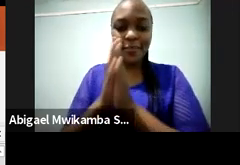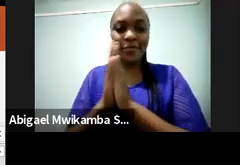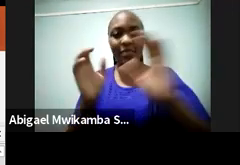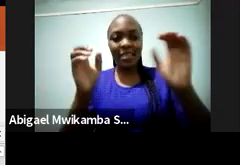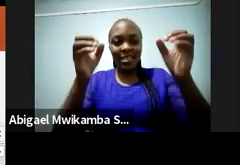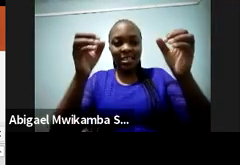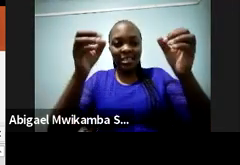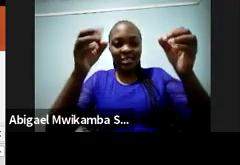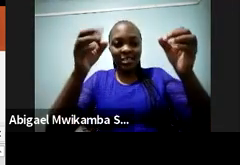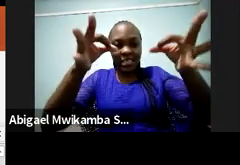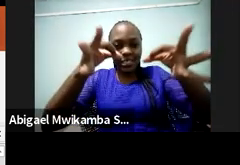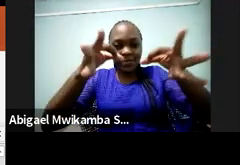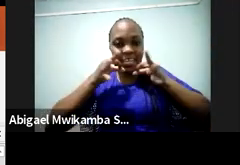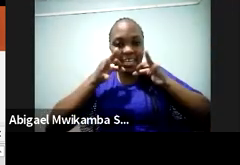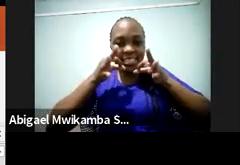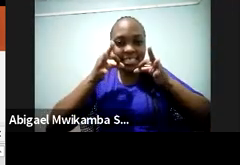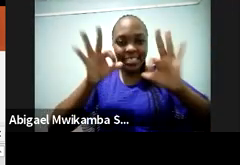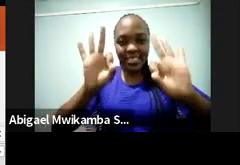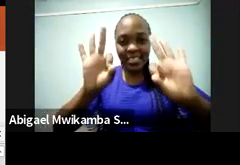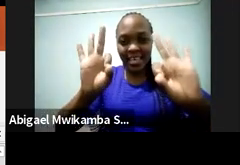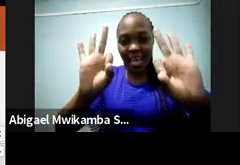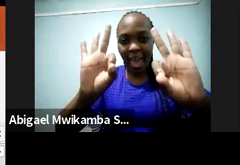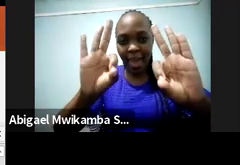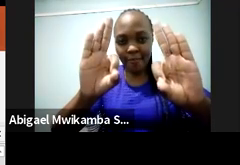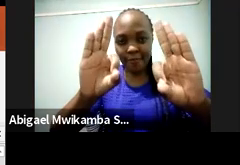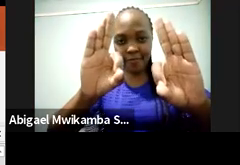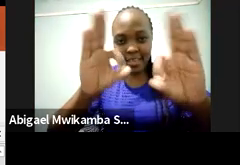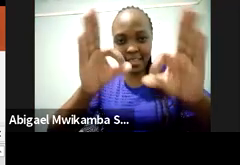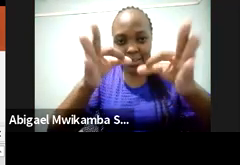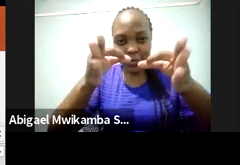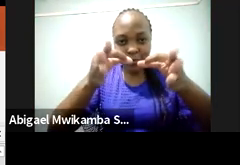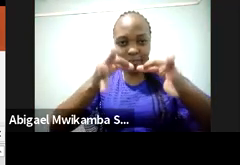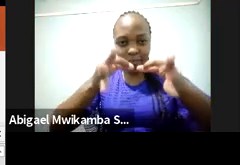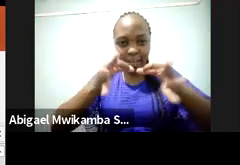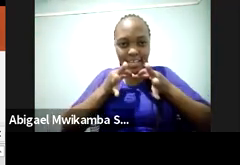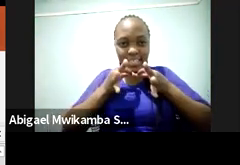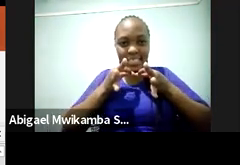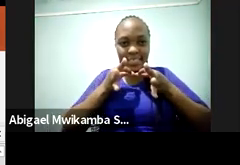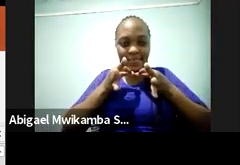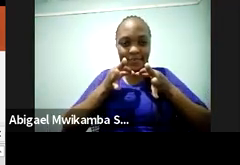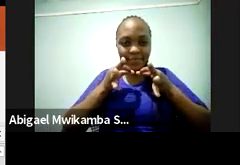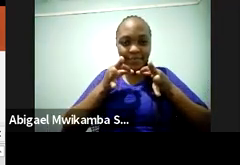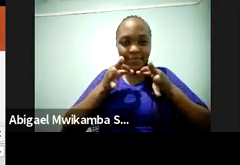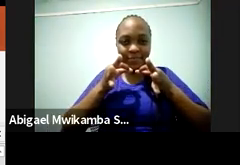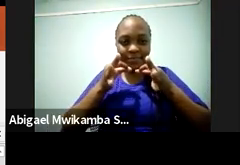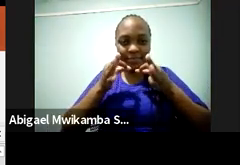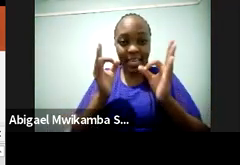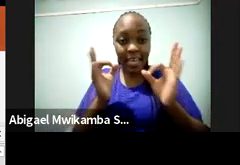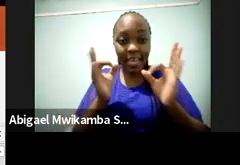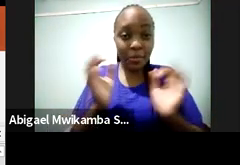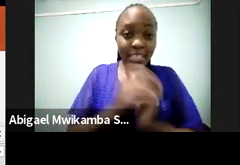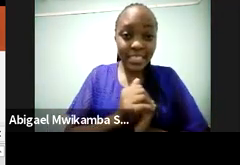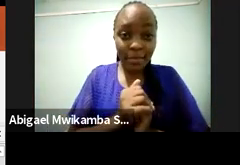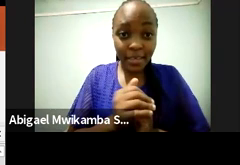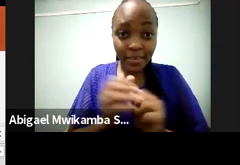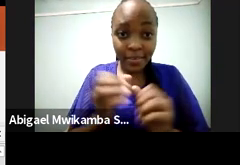Okay. So this is finance. F, and then you do finance.